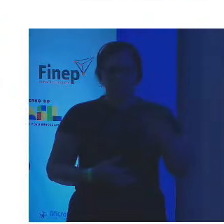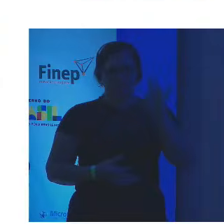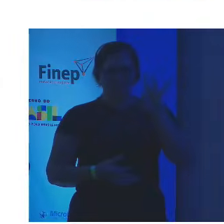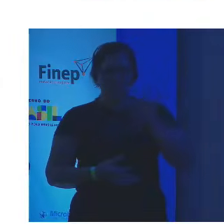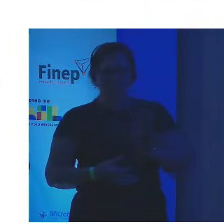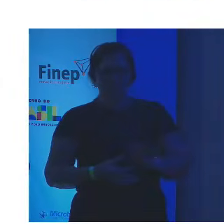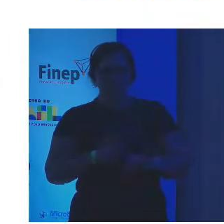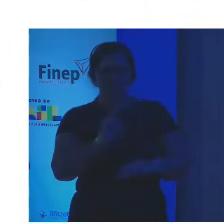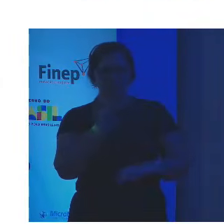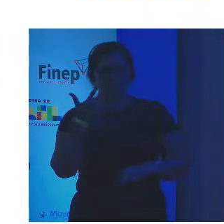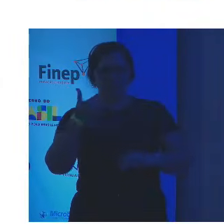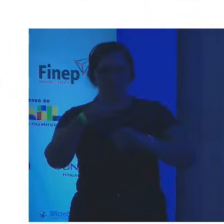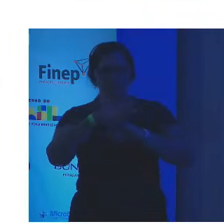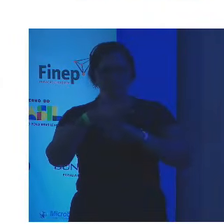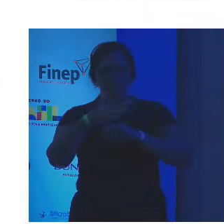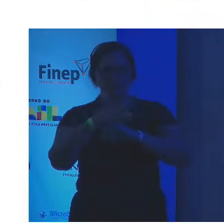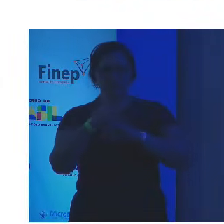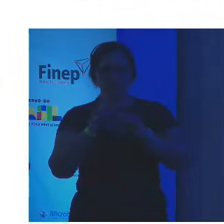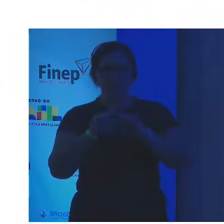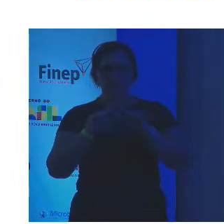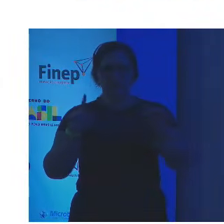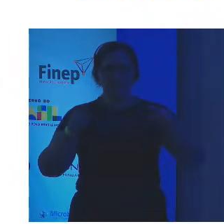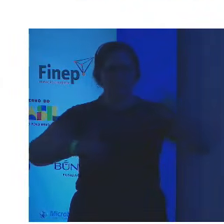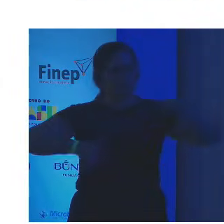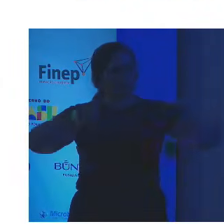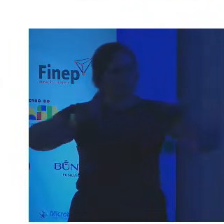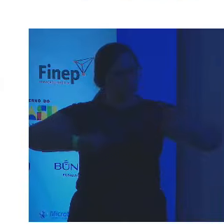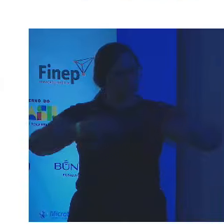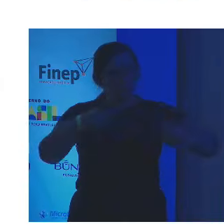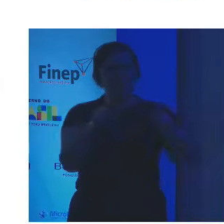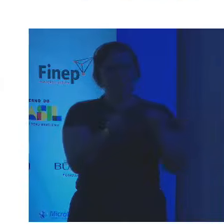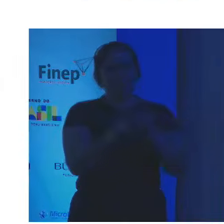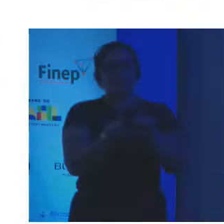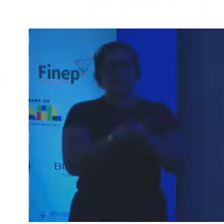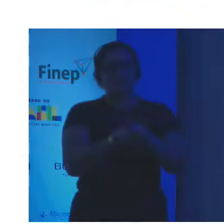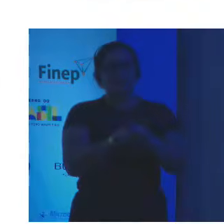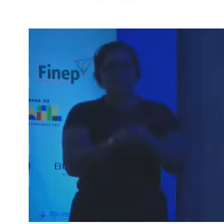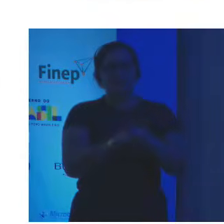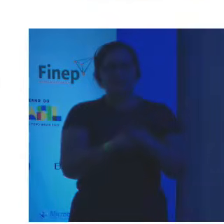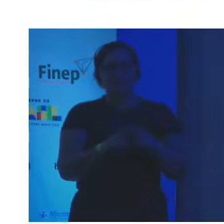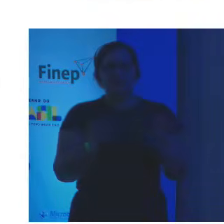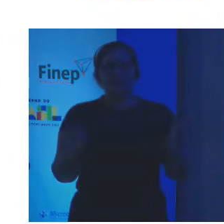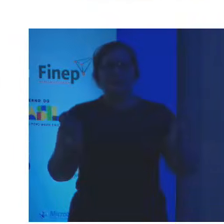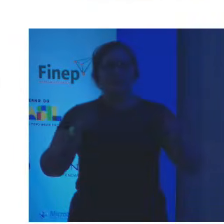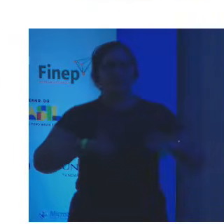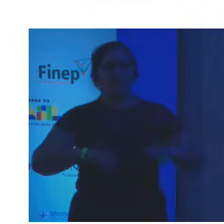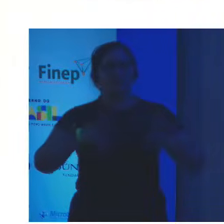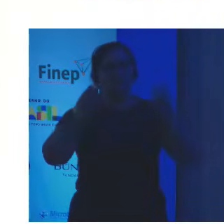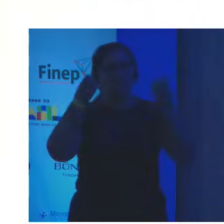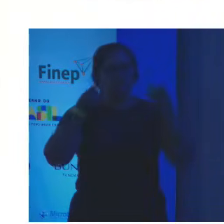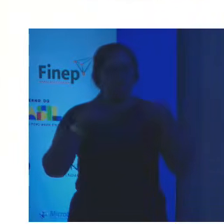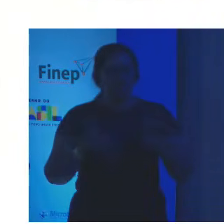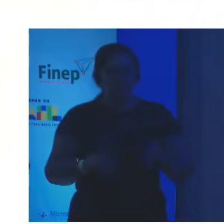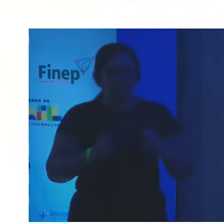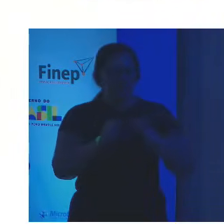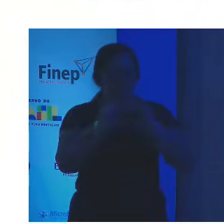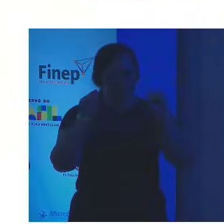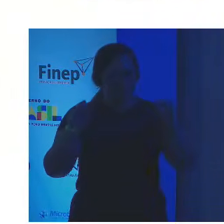something complicated, but we have developed a lot of things to explain to them really the things and develop this intelligence. This ocean state